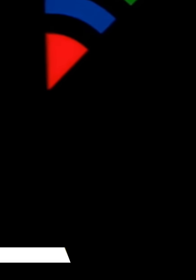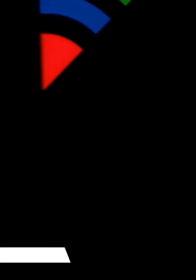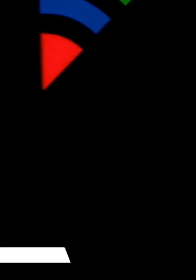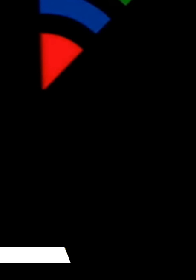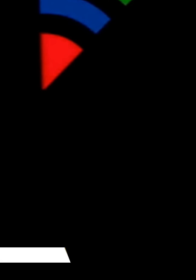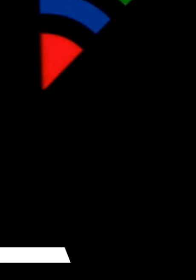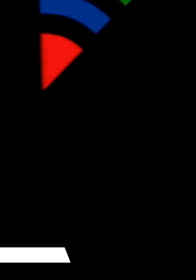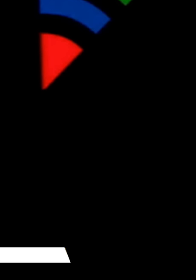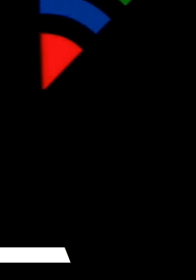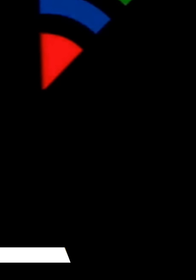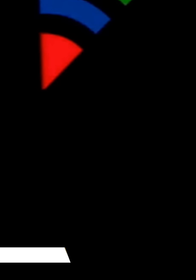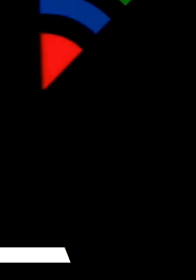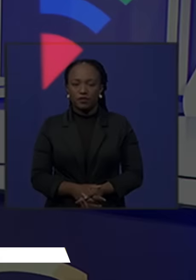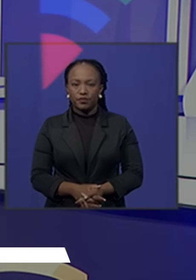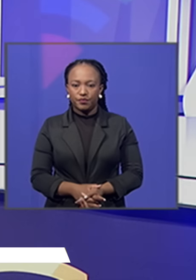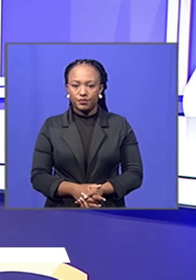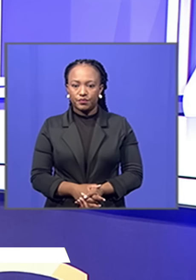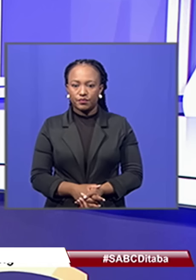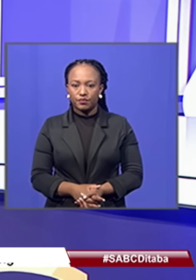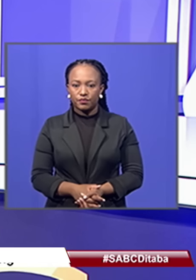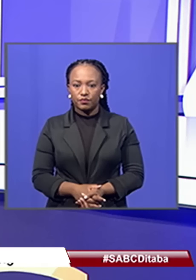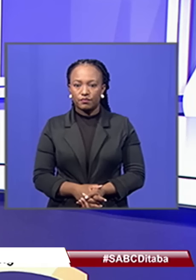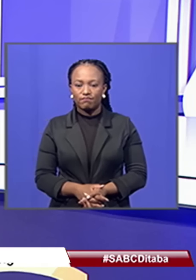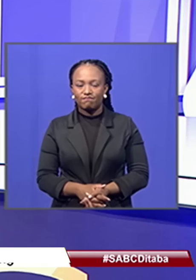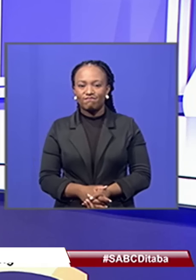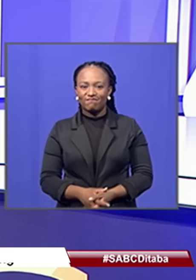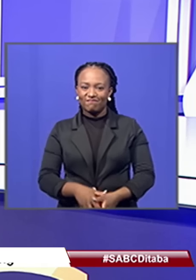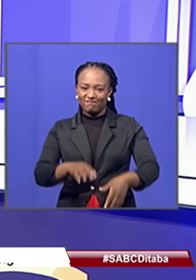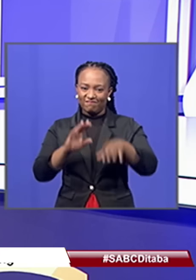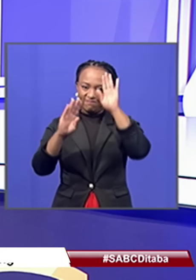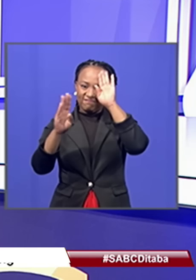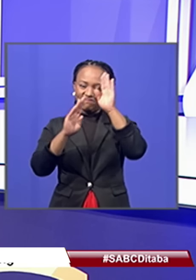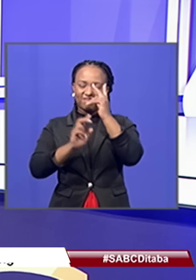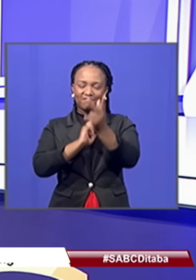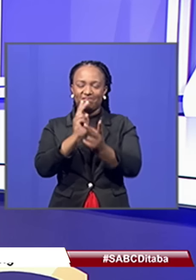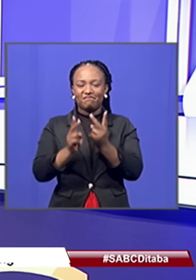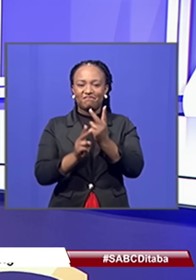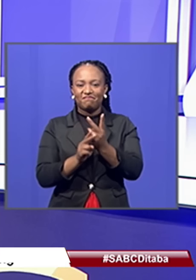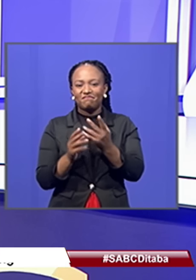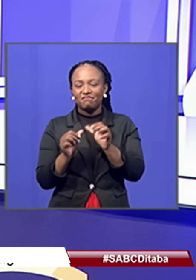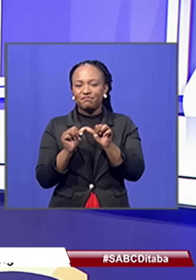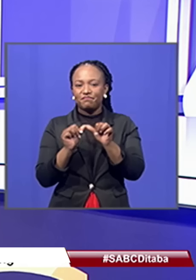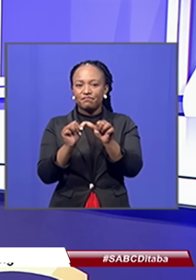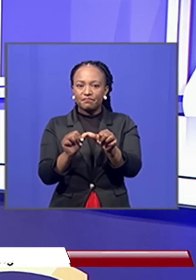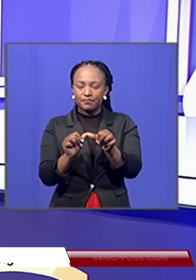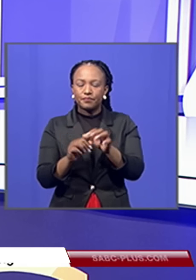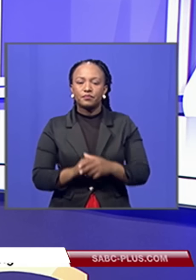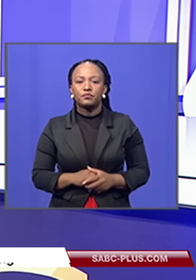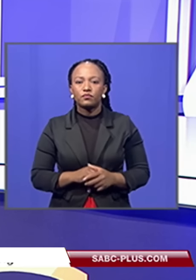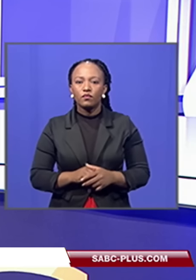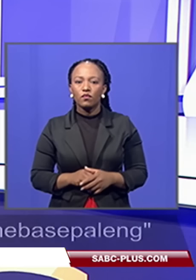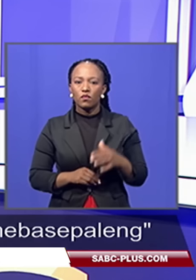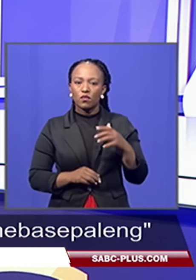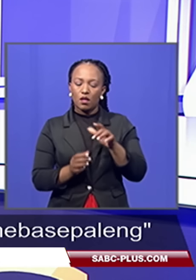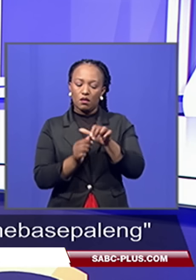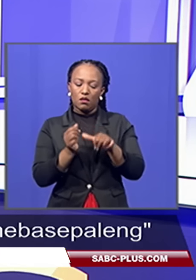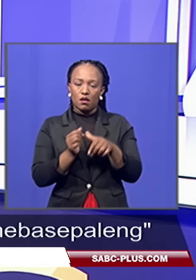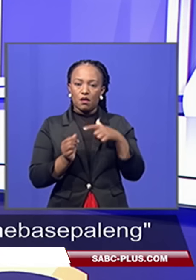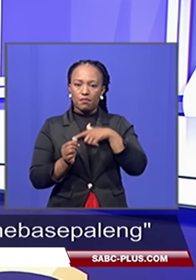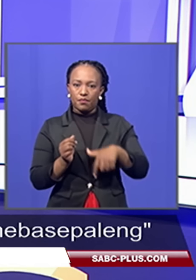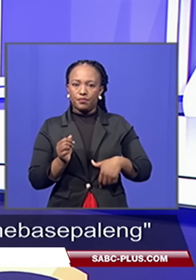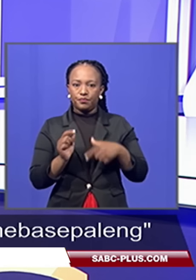Madumera fele, rea lotša. Re gatela pele ka tšeo di rego motlatša mopresidente